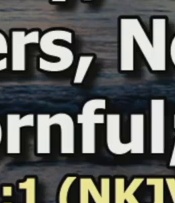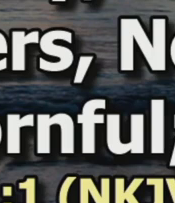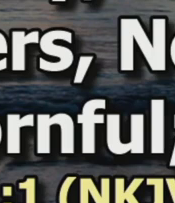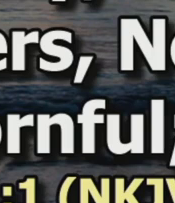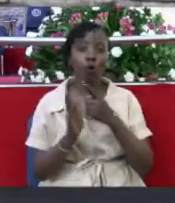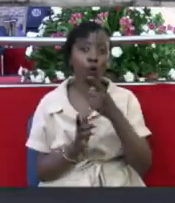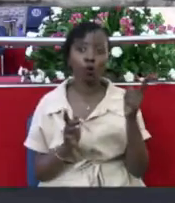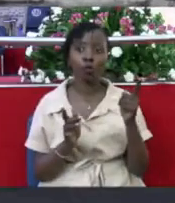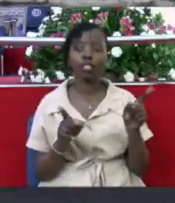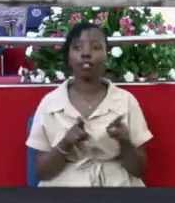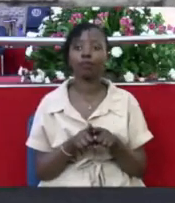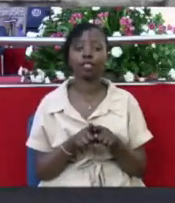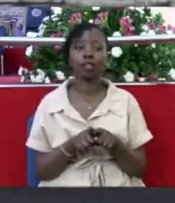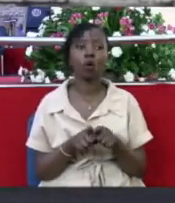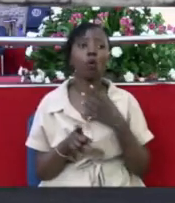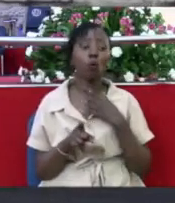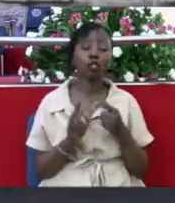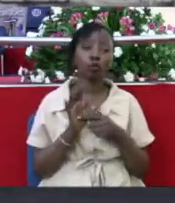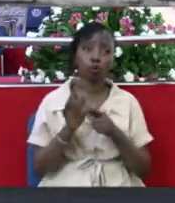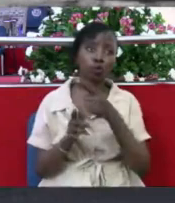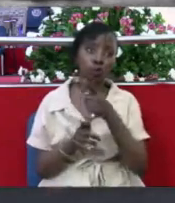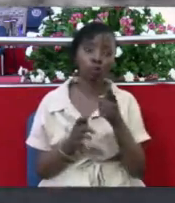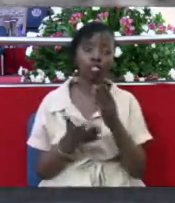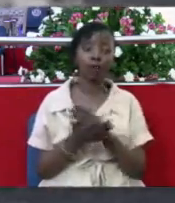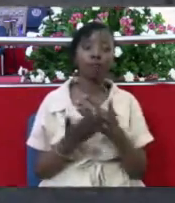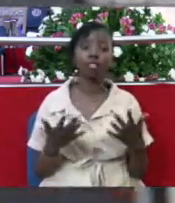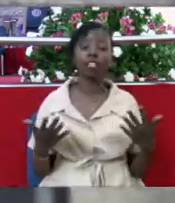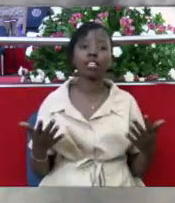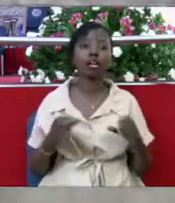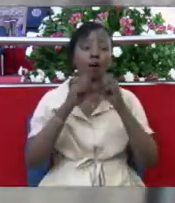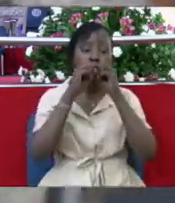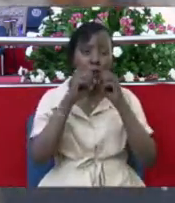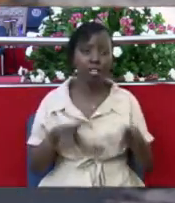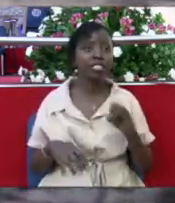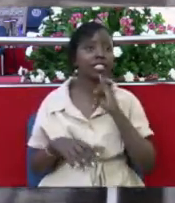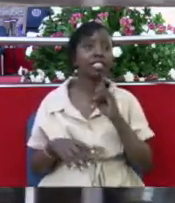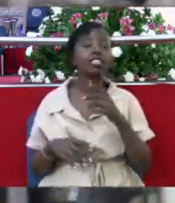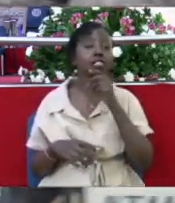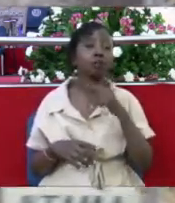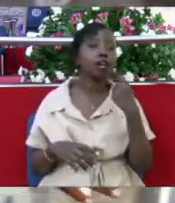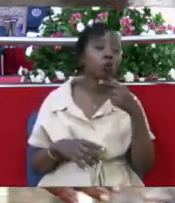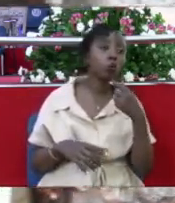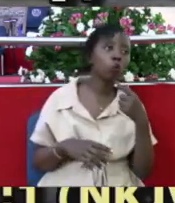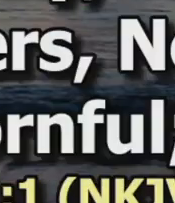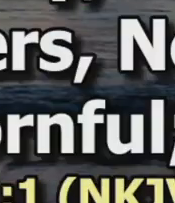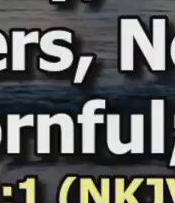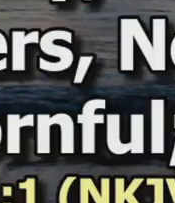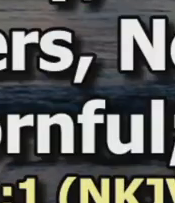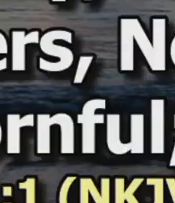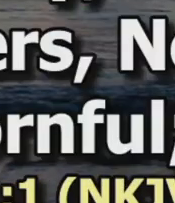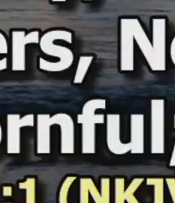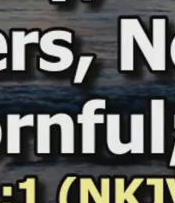ili utabasamu. I want you to see something. Nataka uone kitu. Blessed is the man who does not walk in the counsel of the wicked. Amebarikiwa ambaye